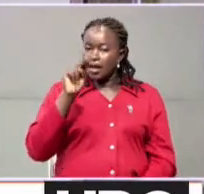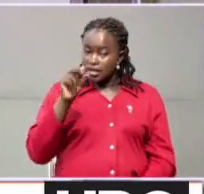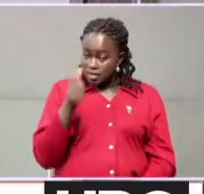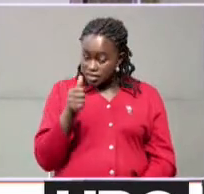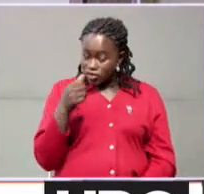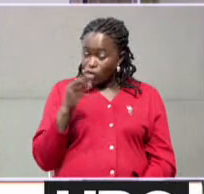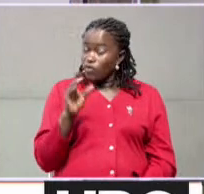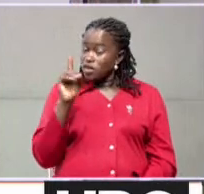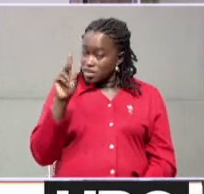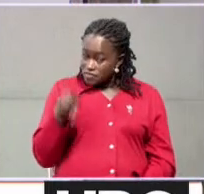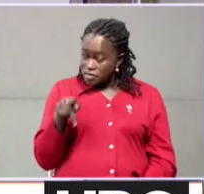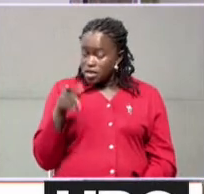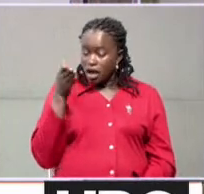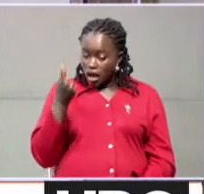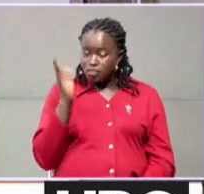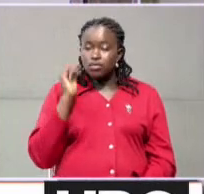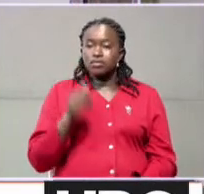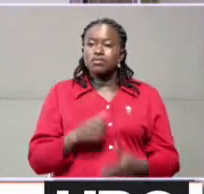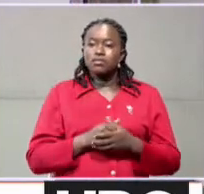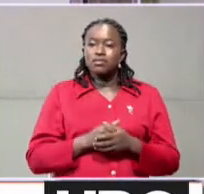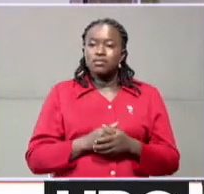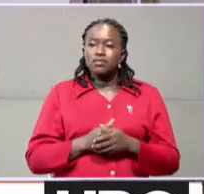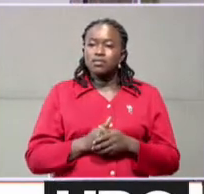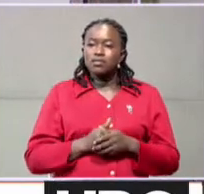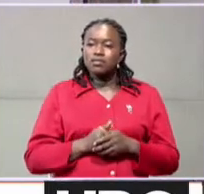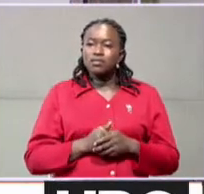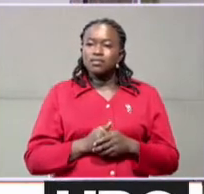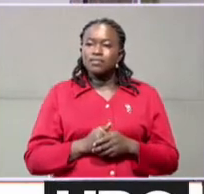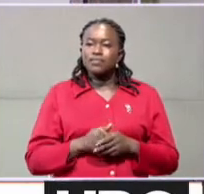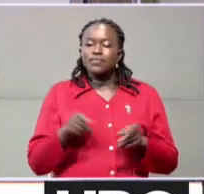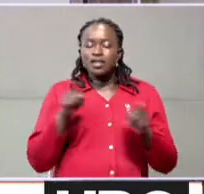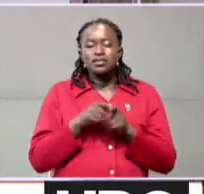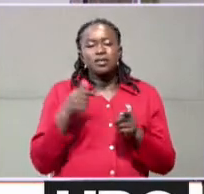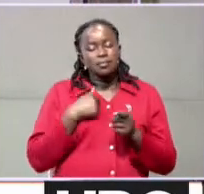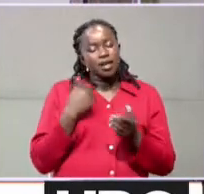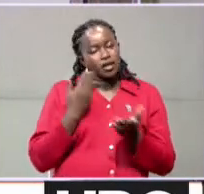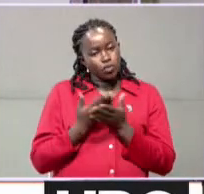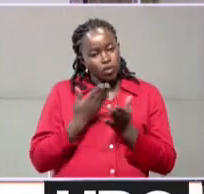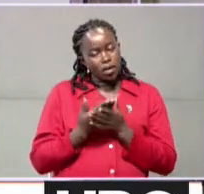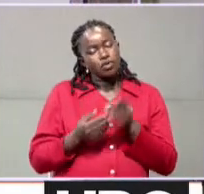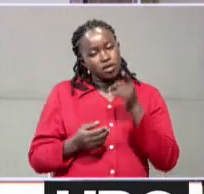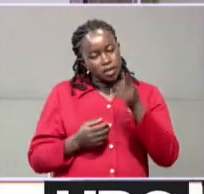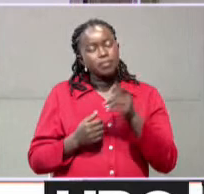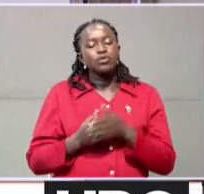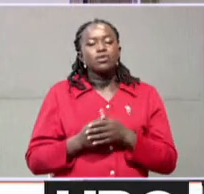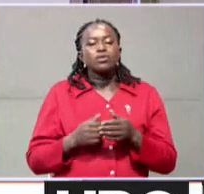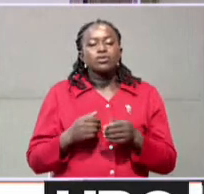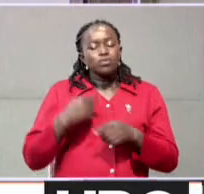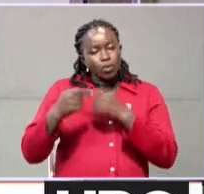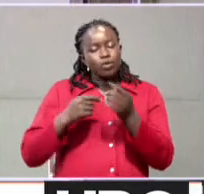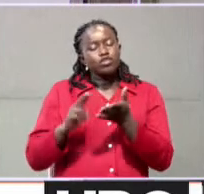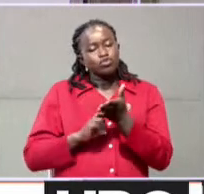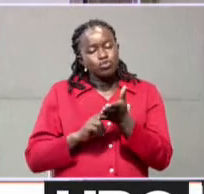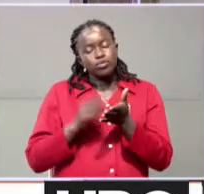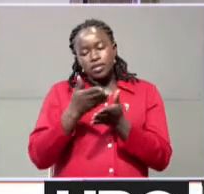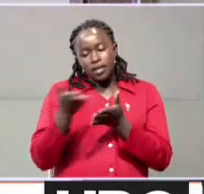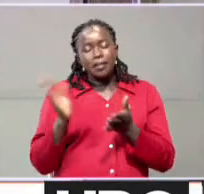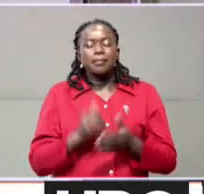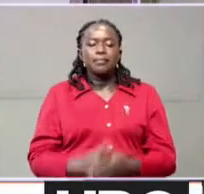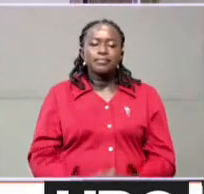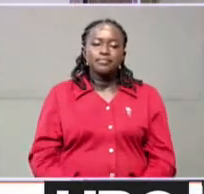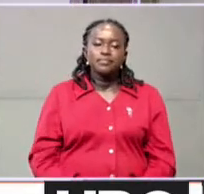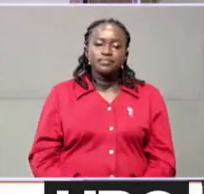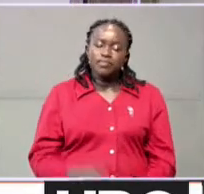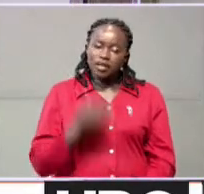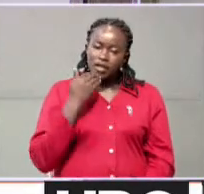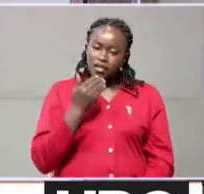the organs still exist and i call upon him to make good use of them thank you thank